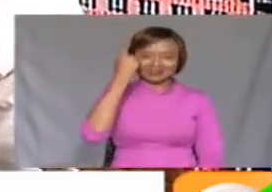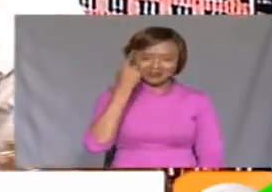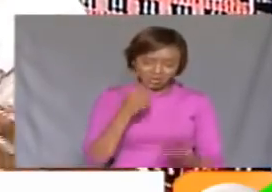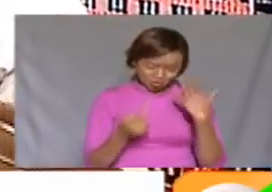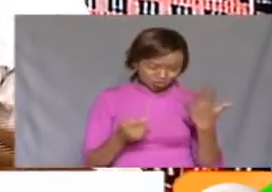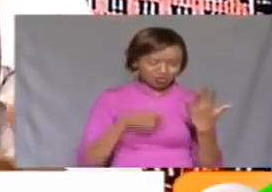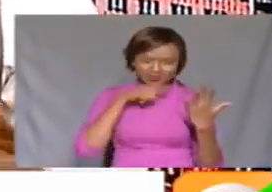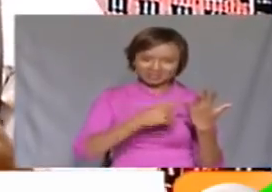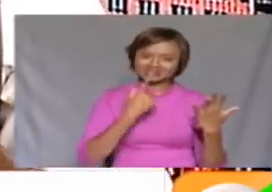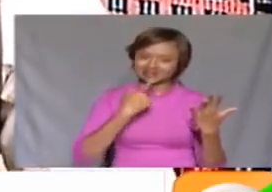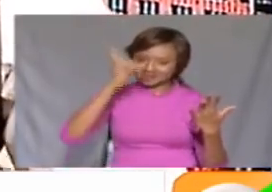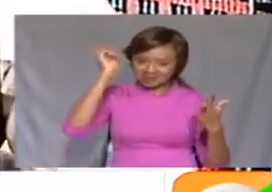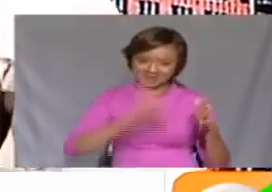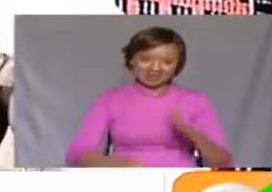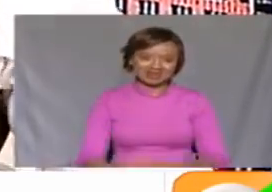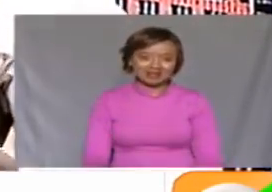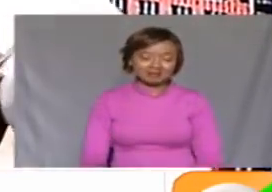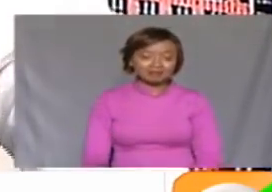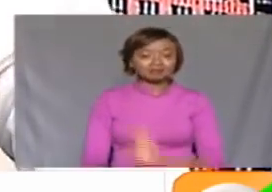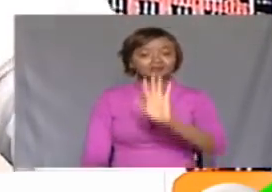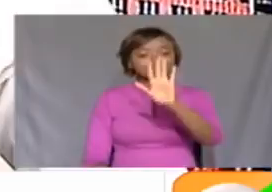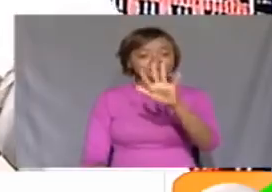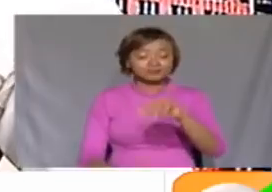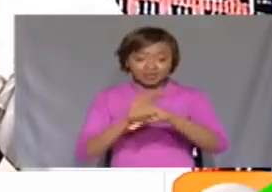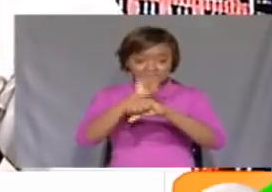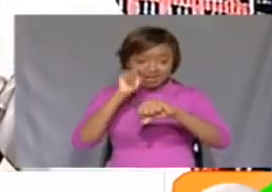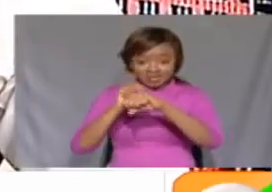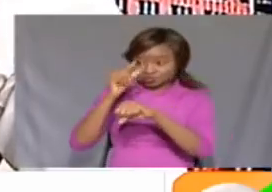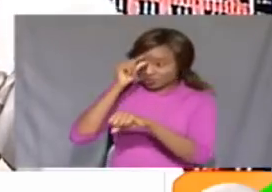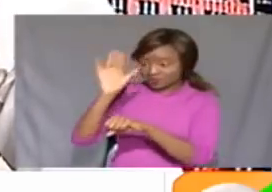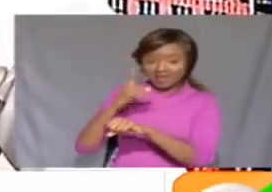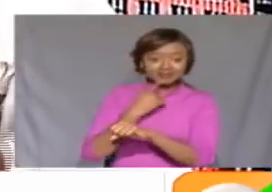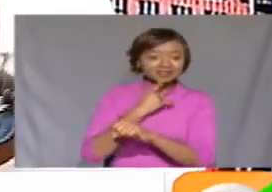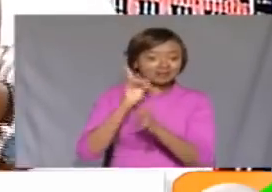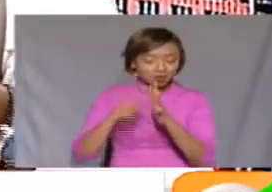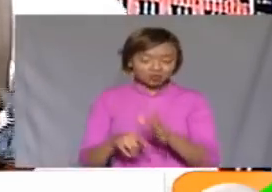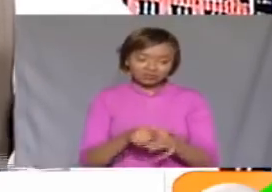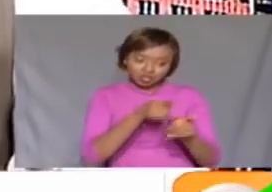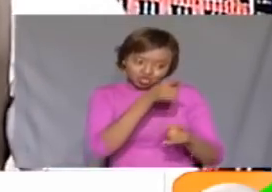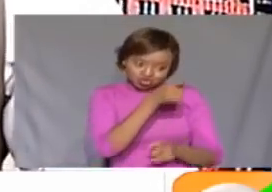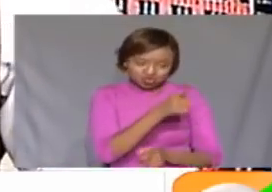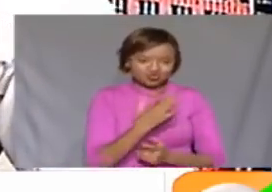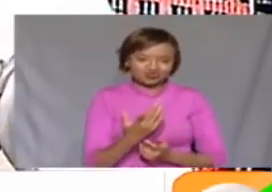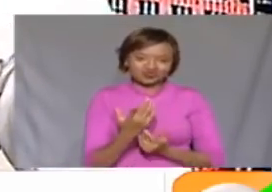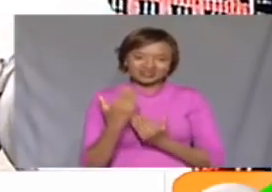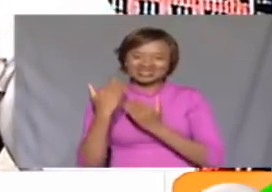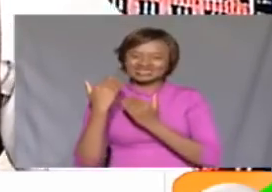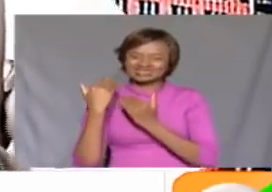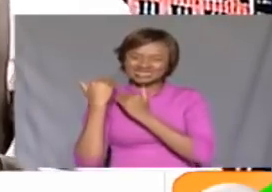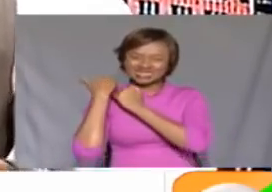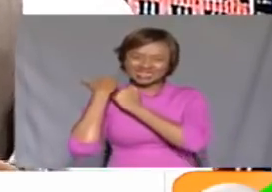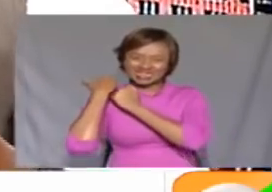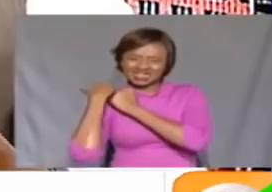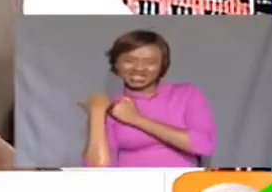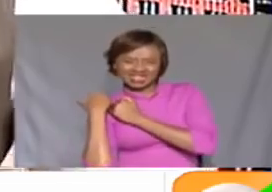were. Because what basically the national government was saying was, you are overburdened and